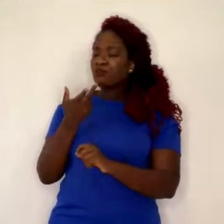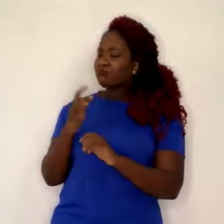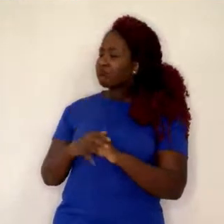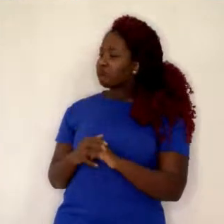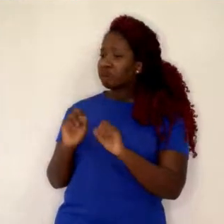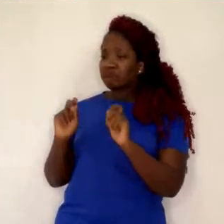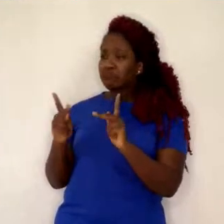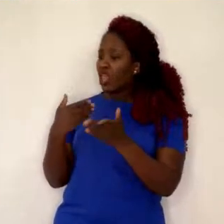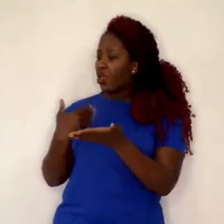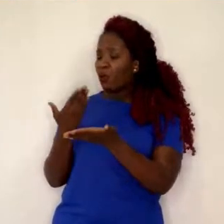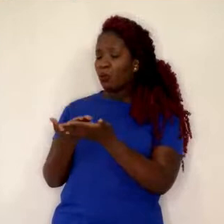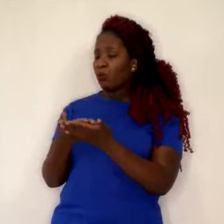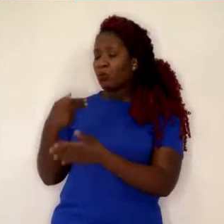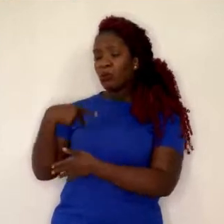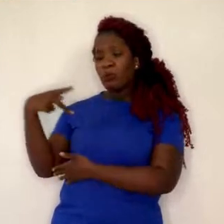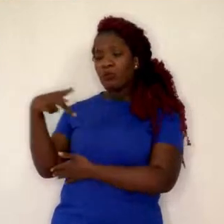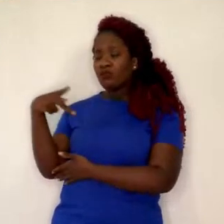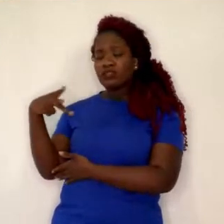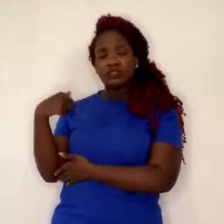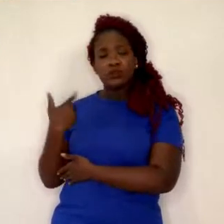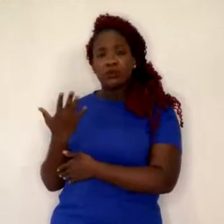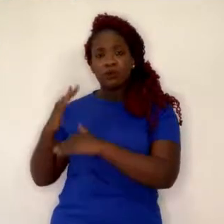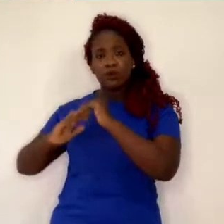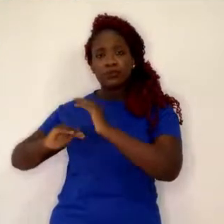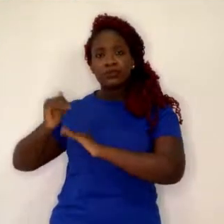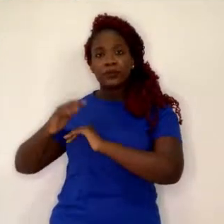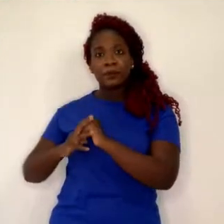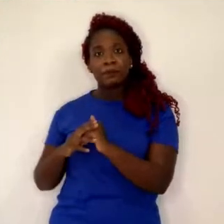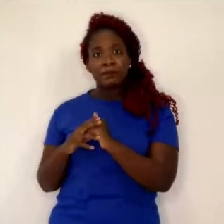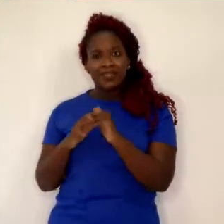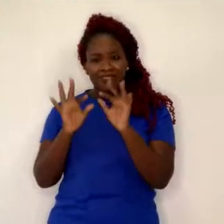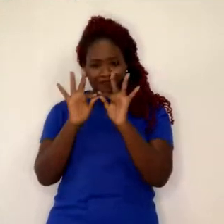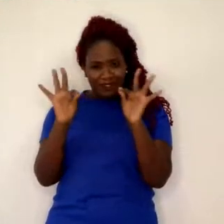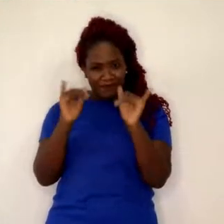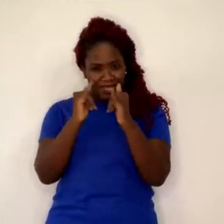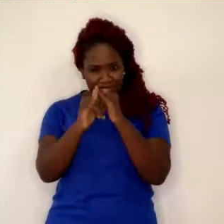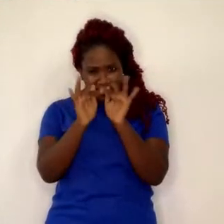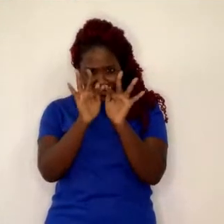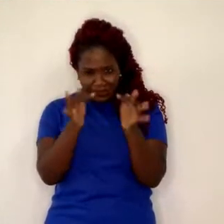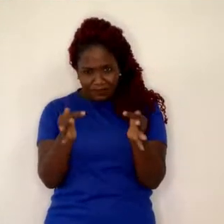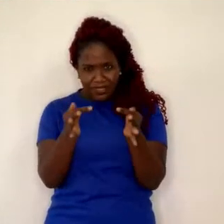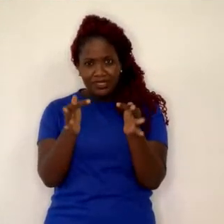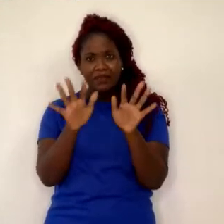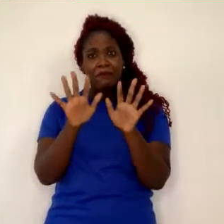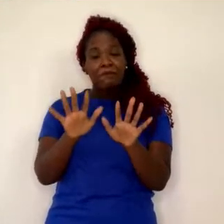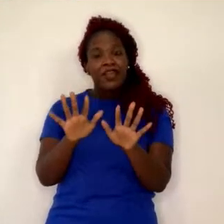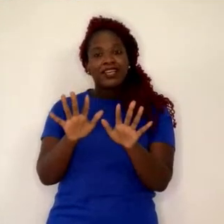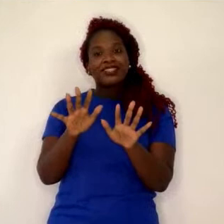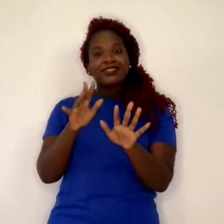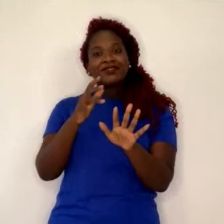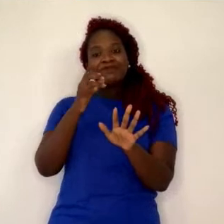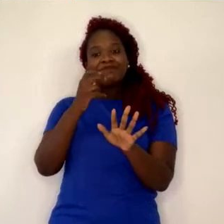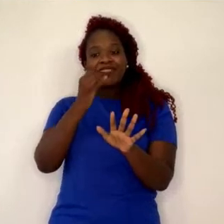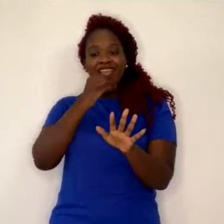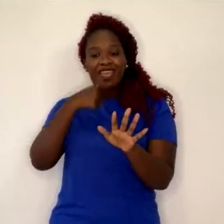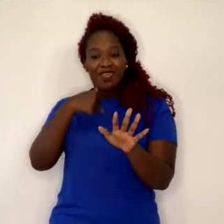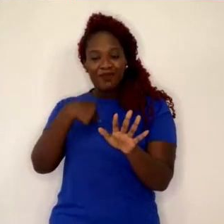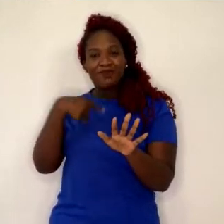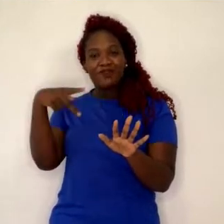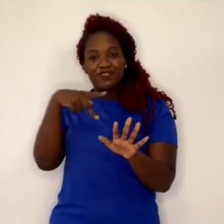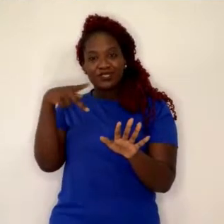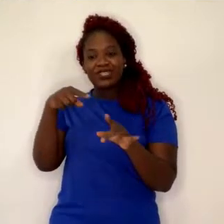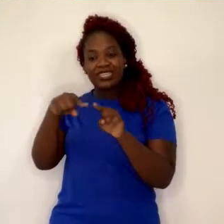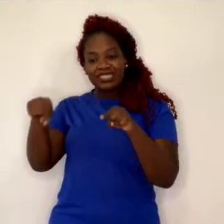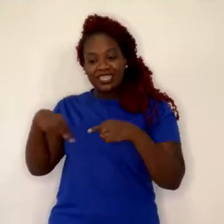him and asked him, what are you going to do now? I'm going to go back to my classroom. It might be a very simple sentence, but for people like me who